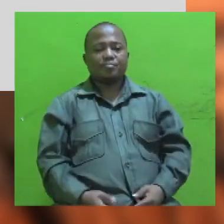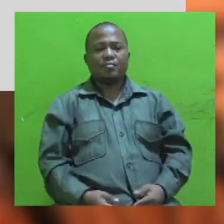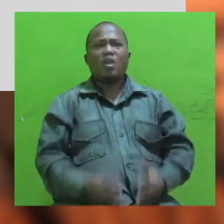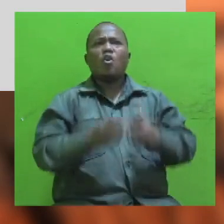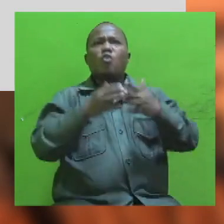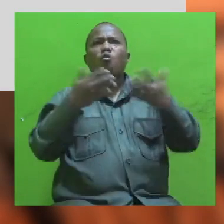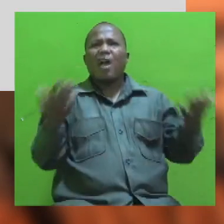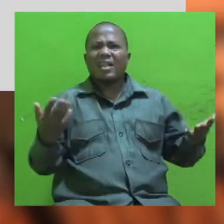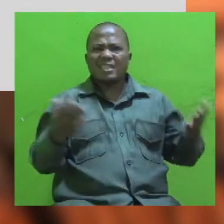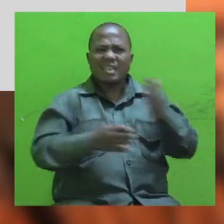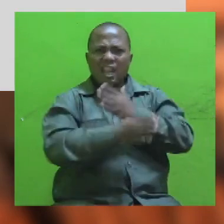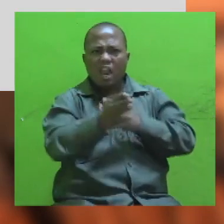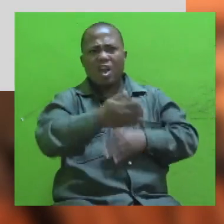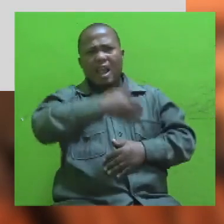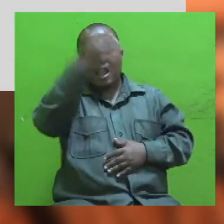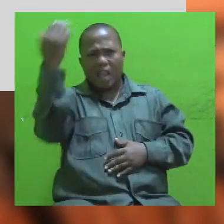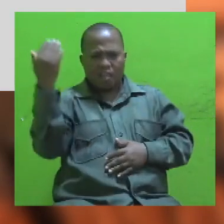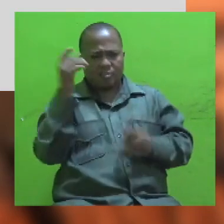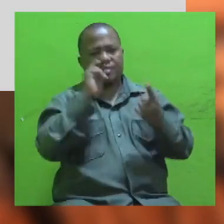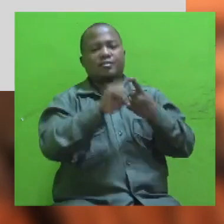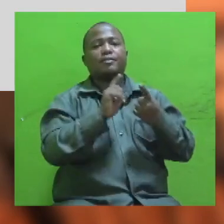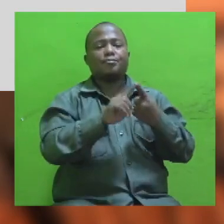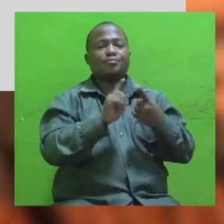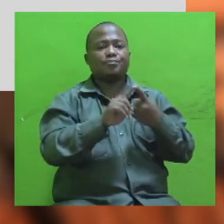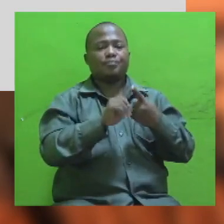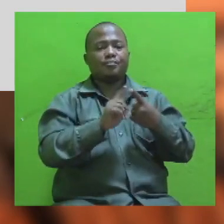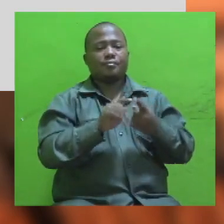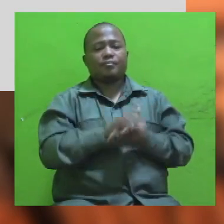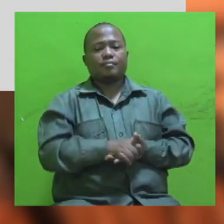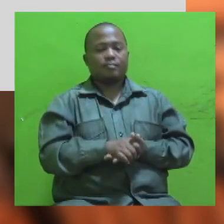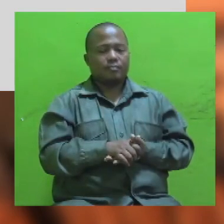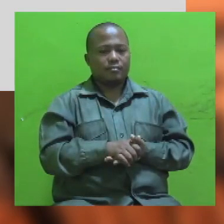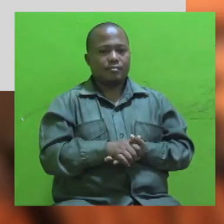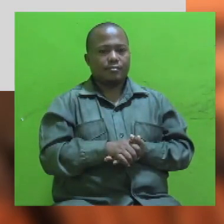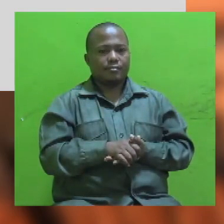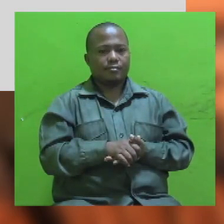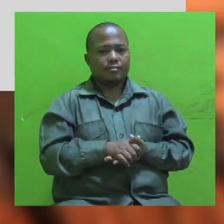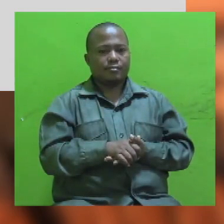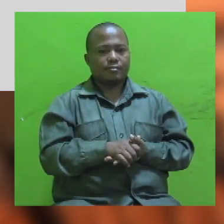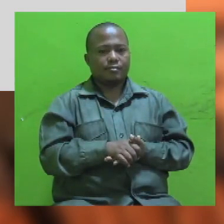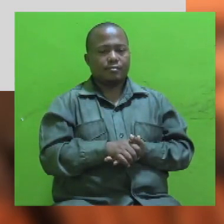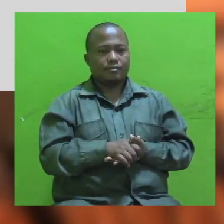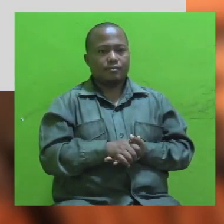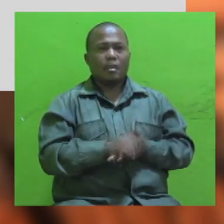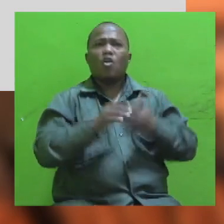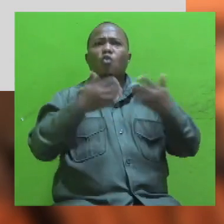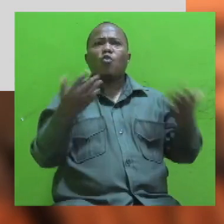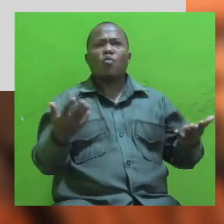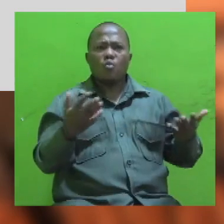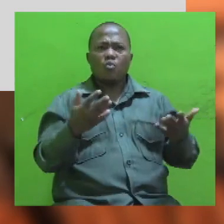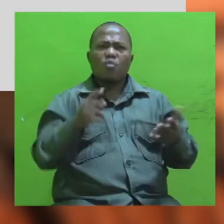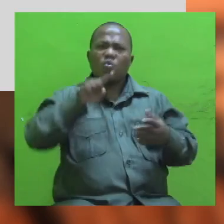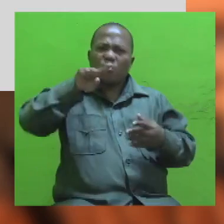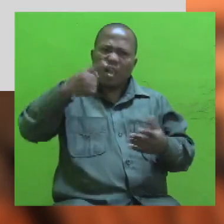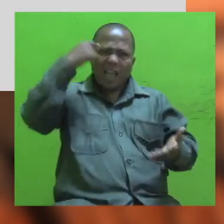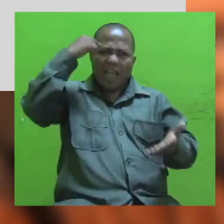What is local government? What is local government? Can I read? What is local